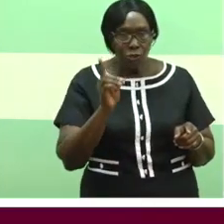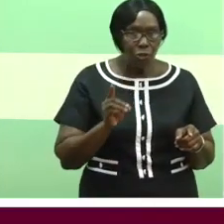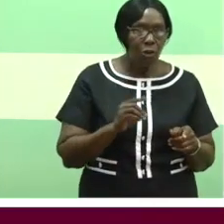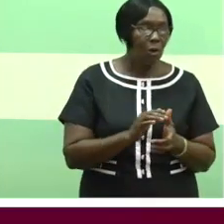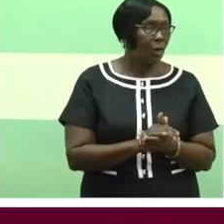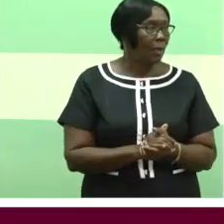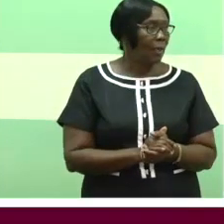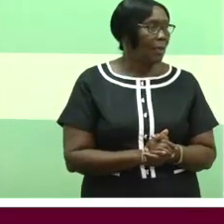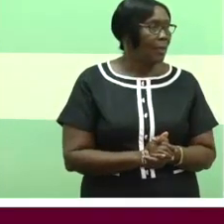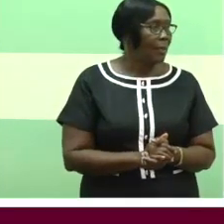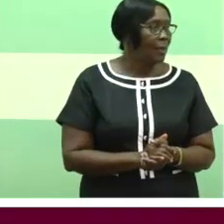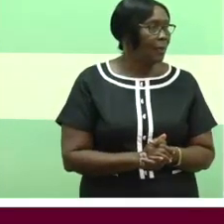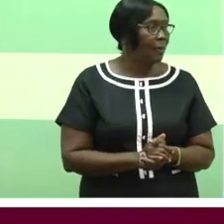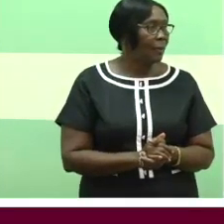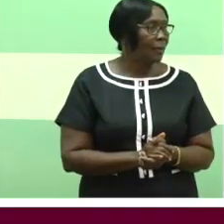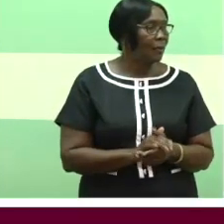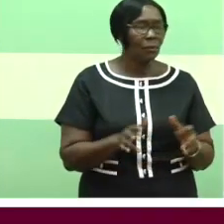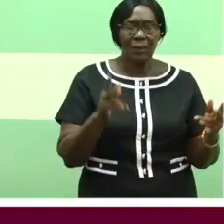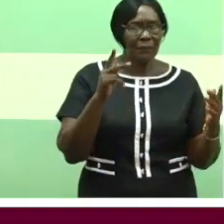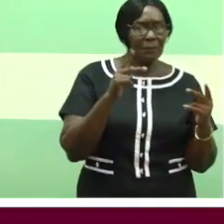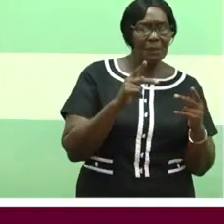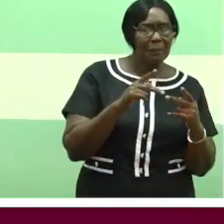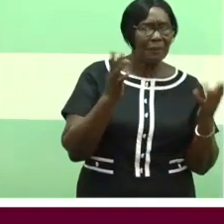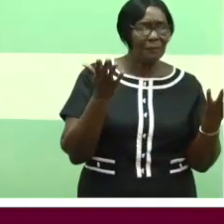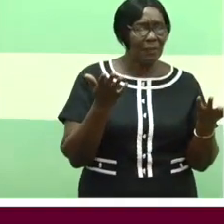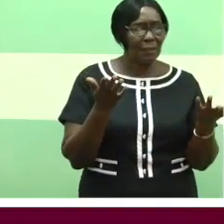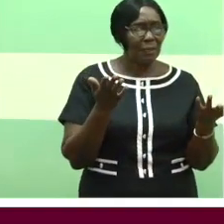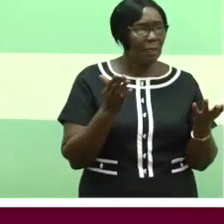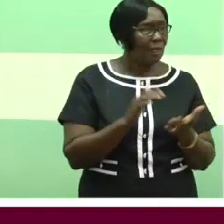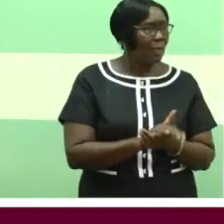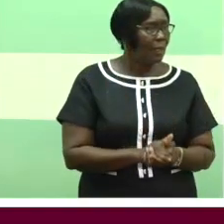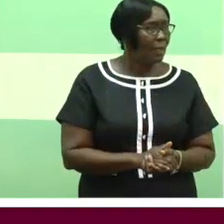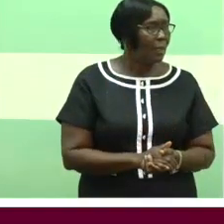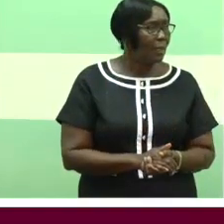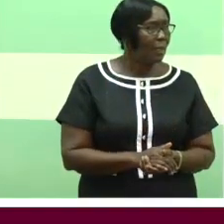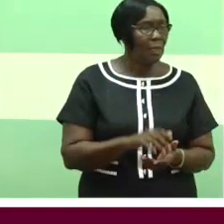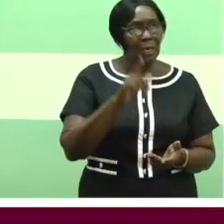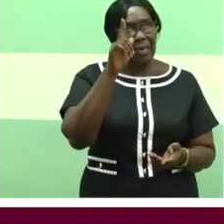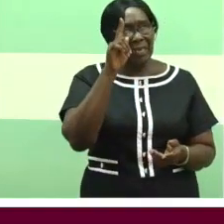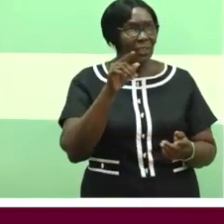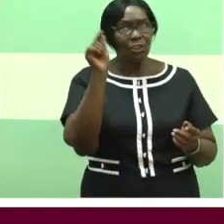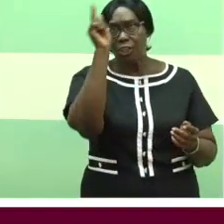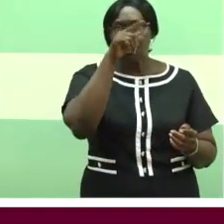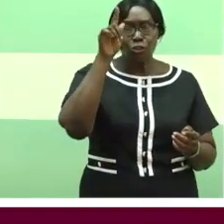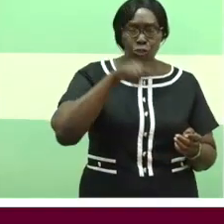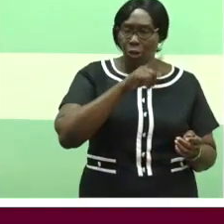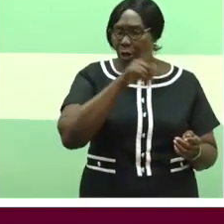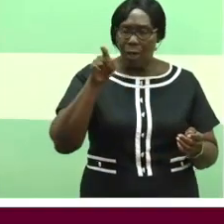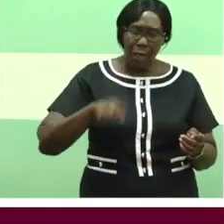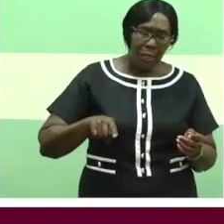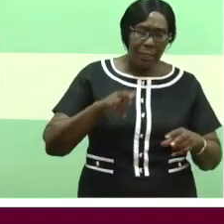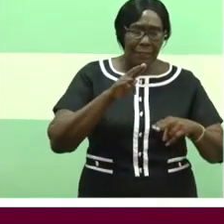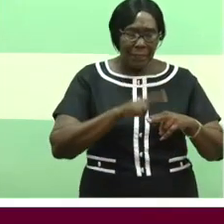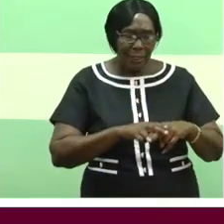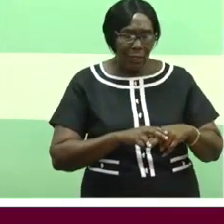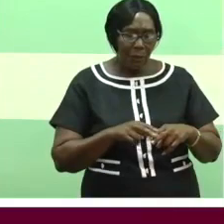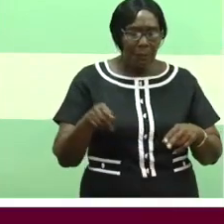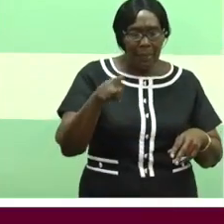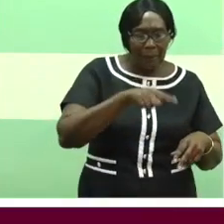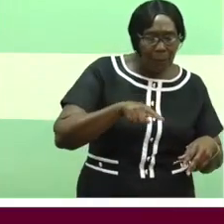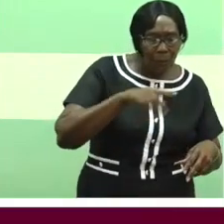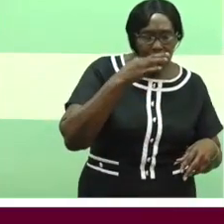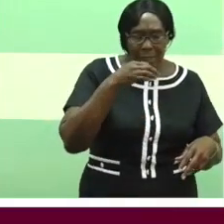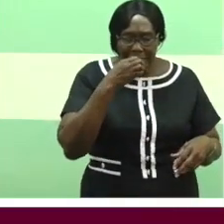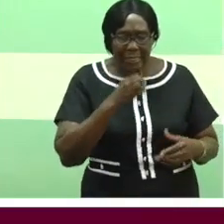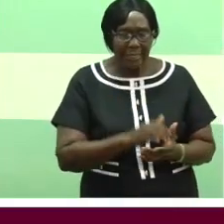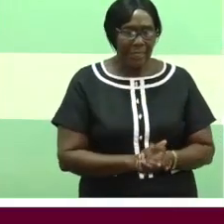draw, right? And it doesn't have to be perfect. You could just have a stick child or a stick boy sitting down by a bowl